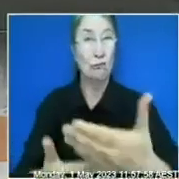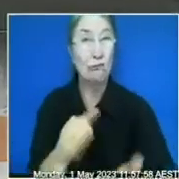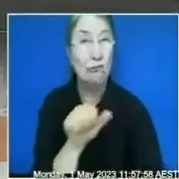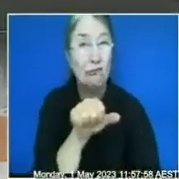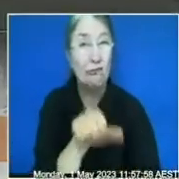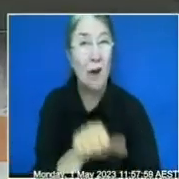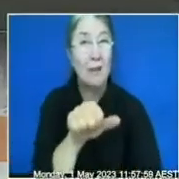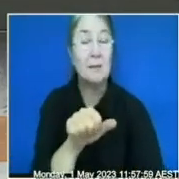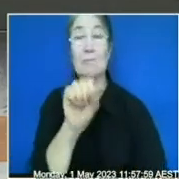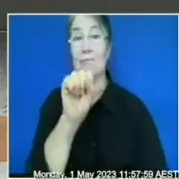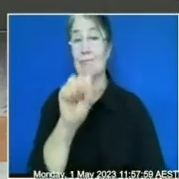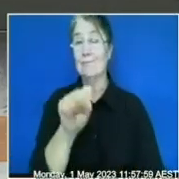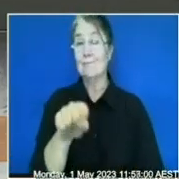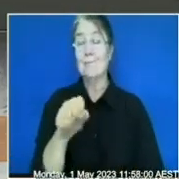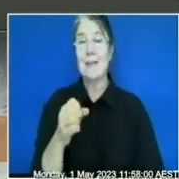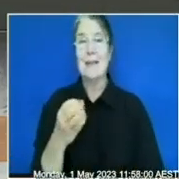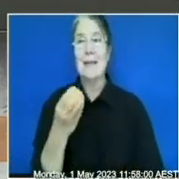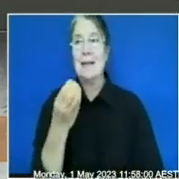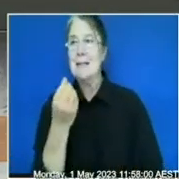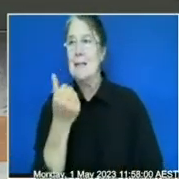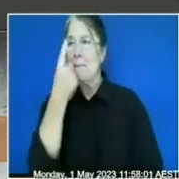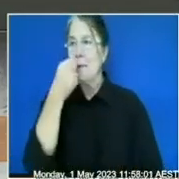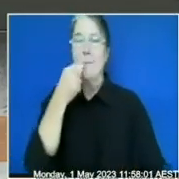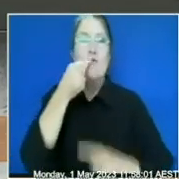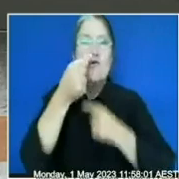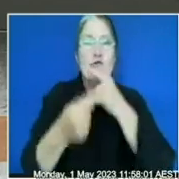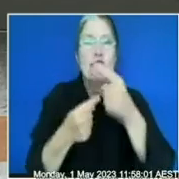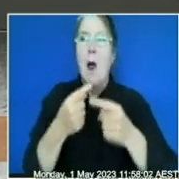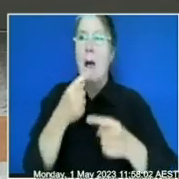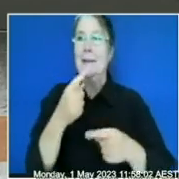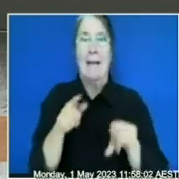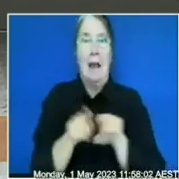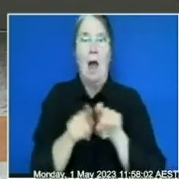need some time before it meets its potential.